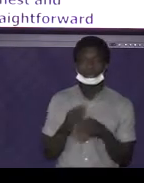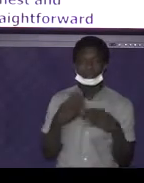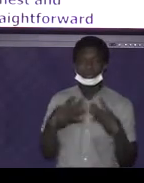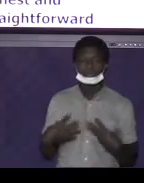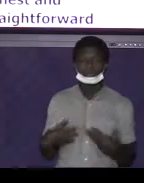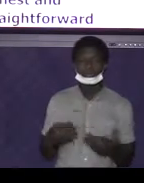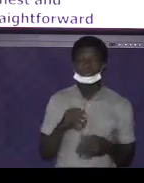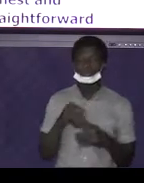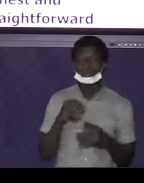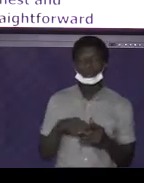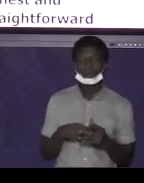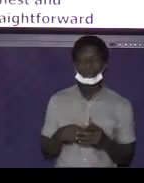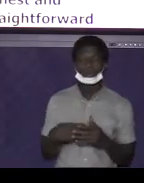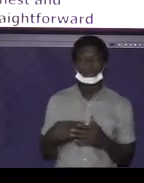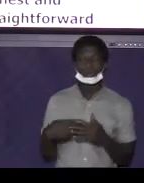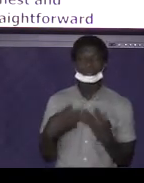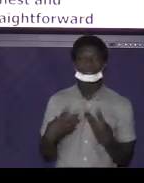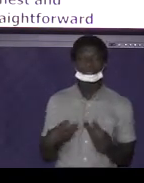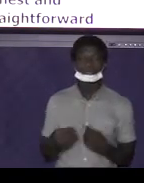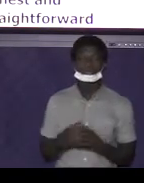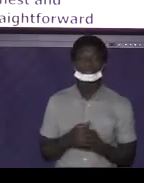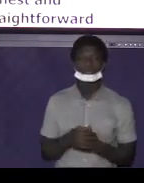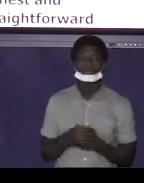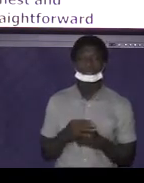settle disputes.